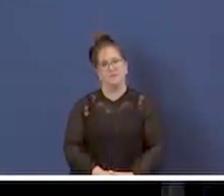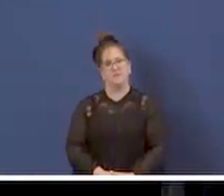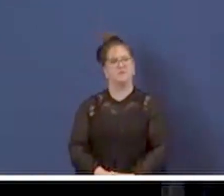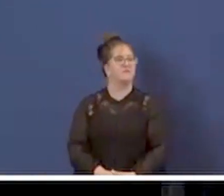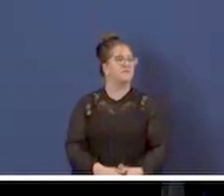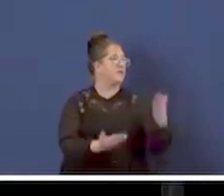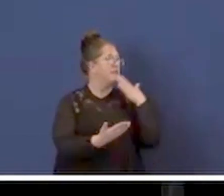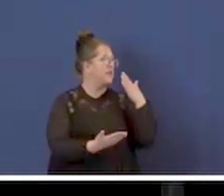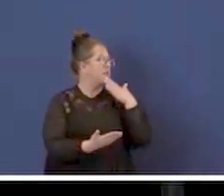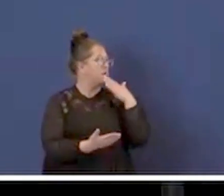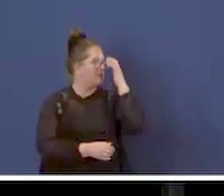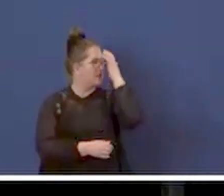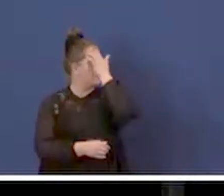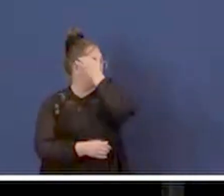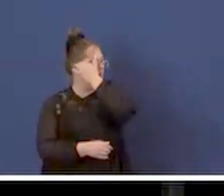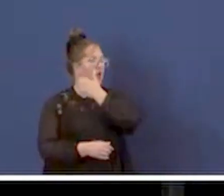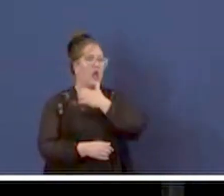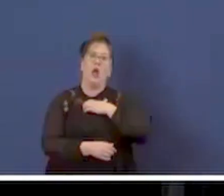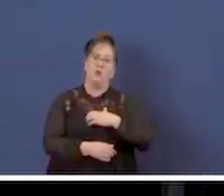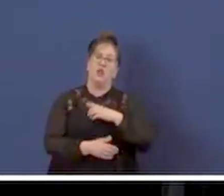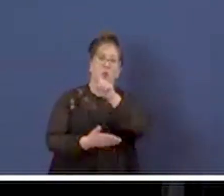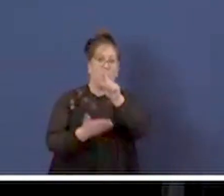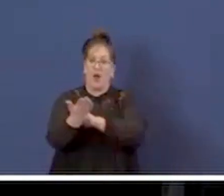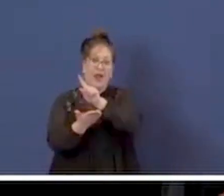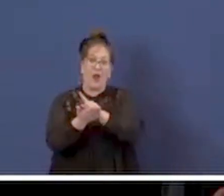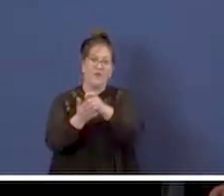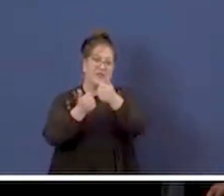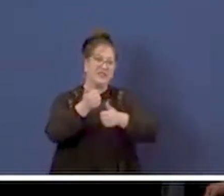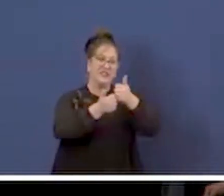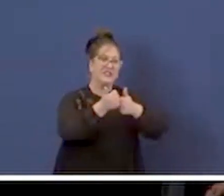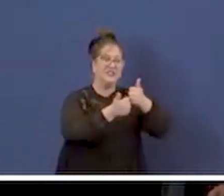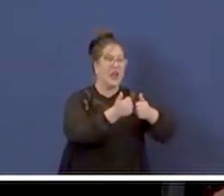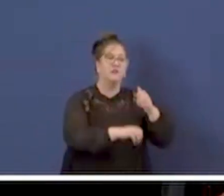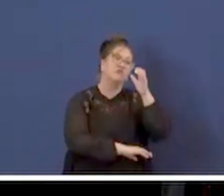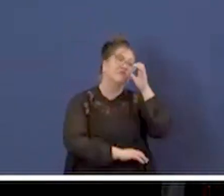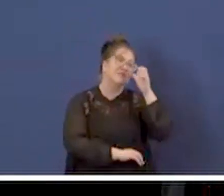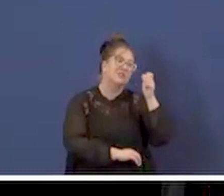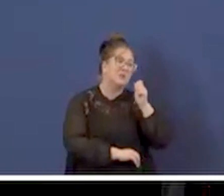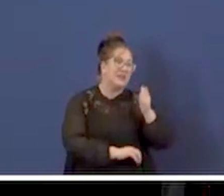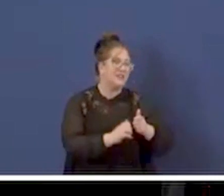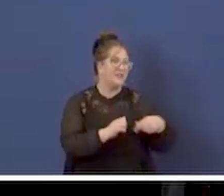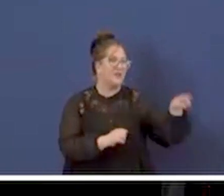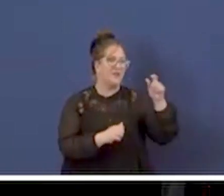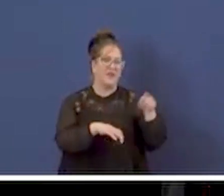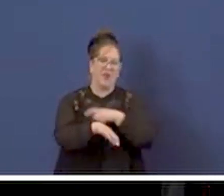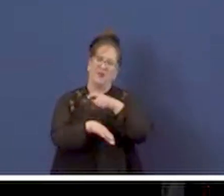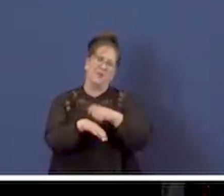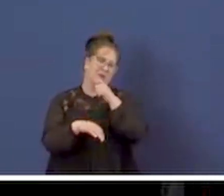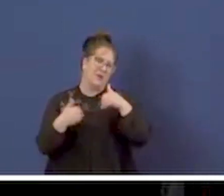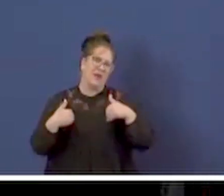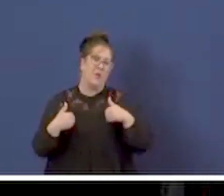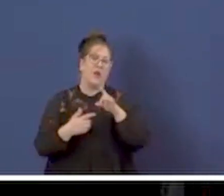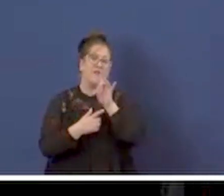Thanks, Jack. I wish we had an hour for each of you. I could listen to all of you for a very long time. We don't have an hour, we